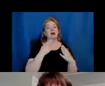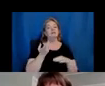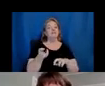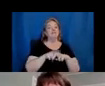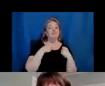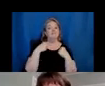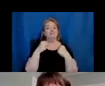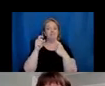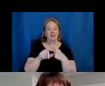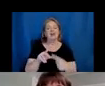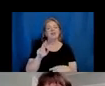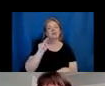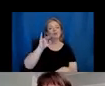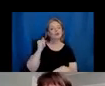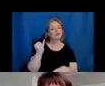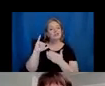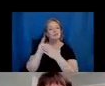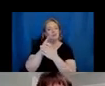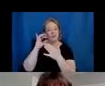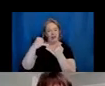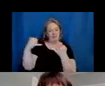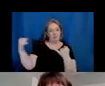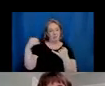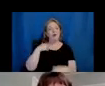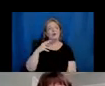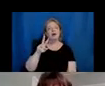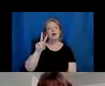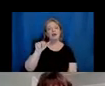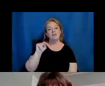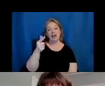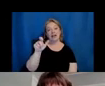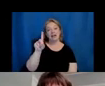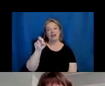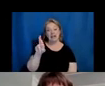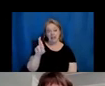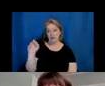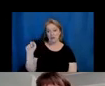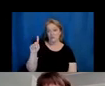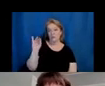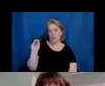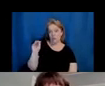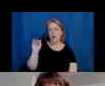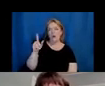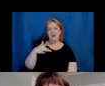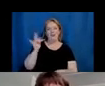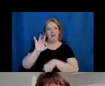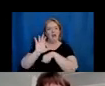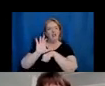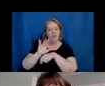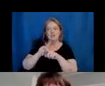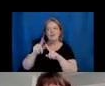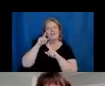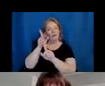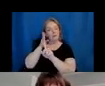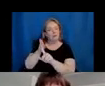Gelder Studio. It's a chapel-like space dedicated to live jazz. The building was designed by an apprentice of Frank